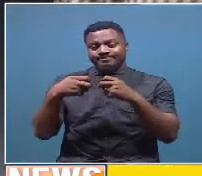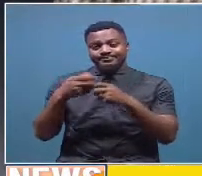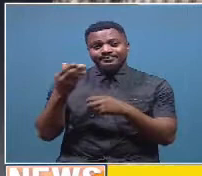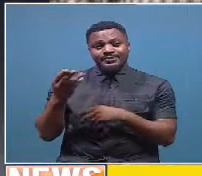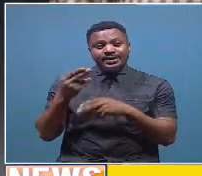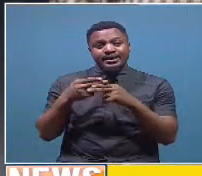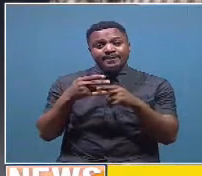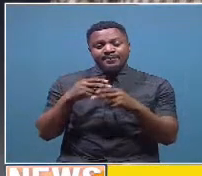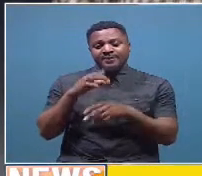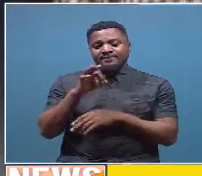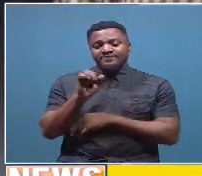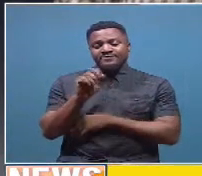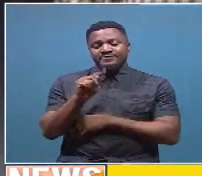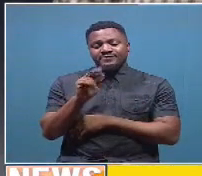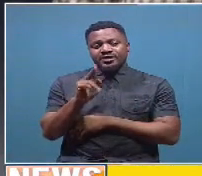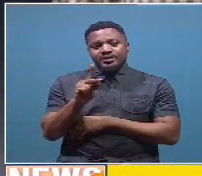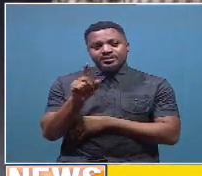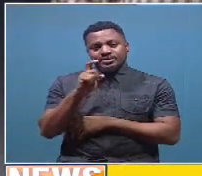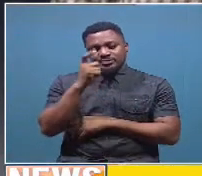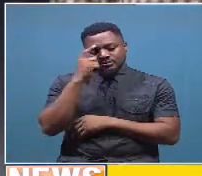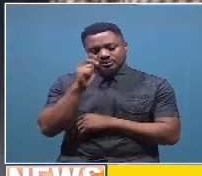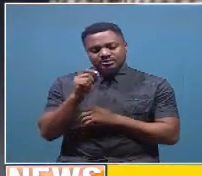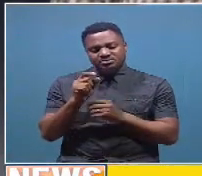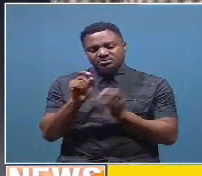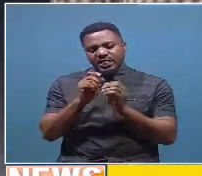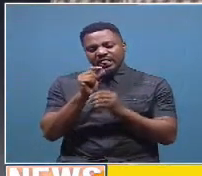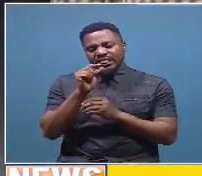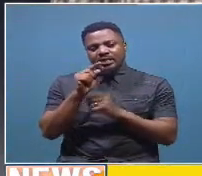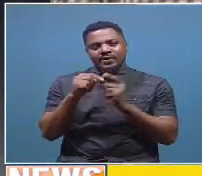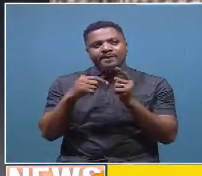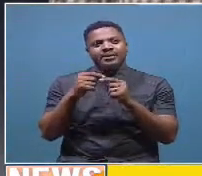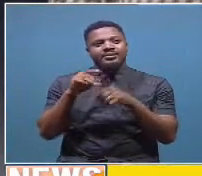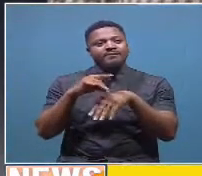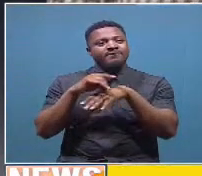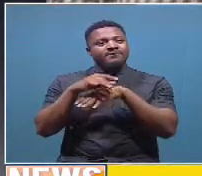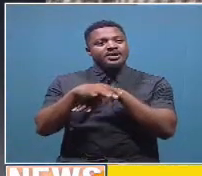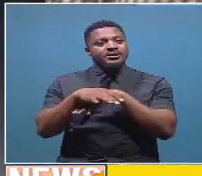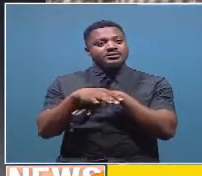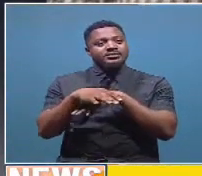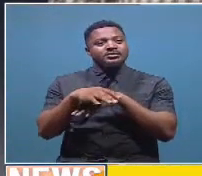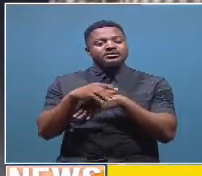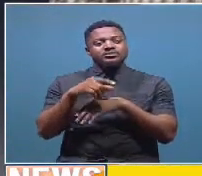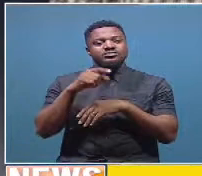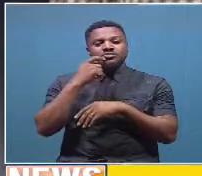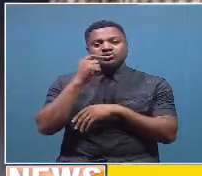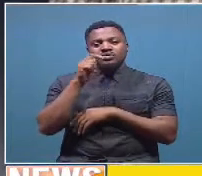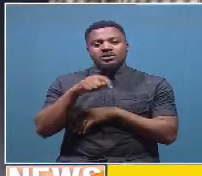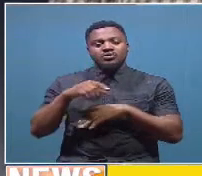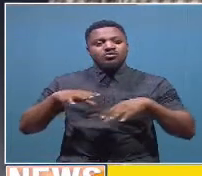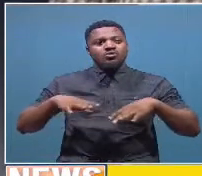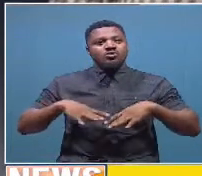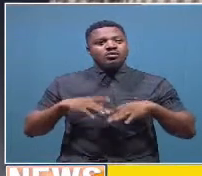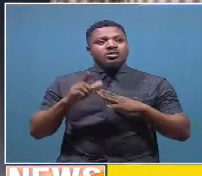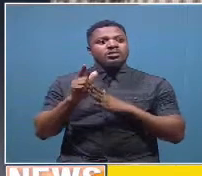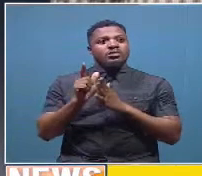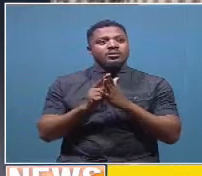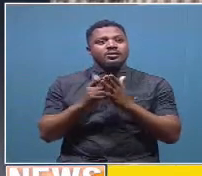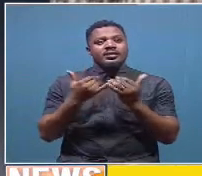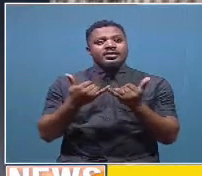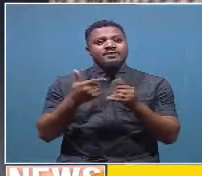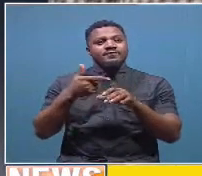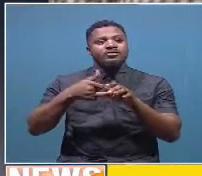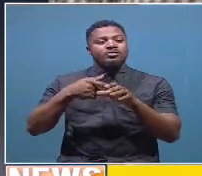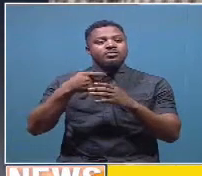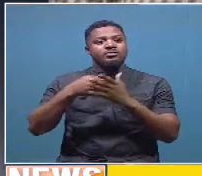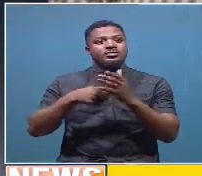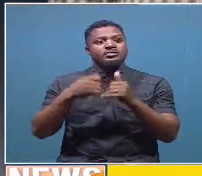Frank Adu, says government can do very little about the effect of the Ukraine-Russia war on the current fuel prices in the